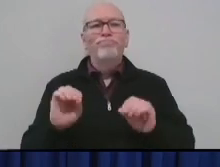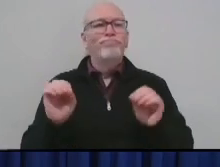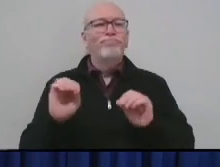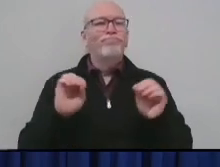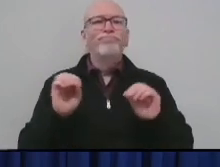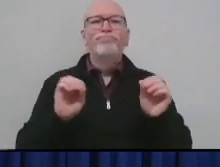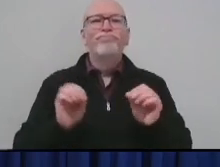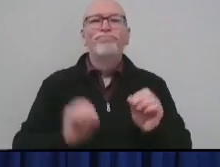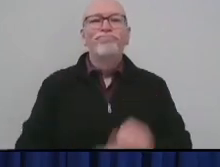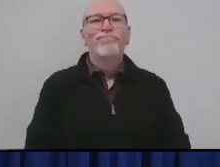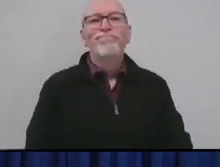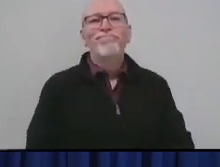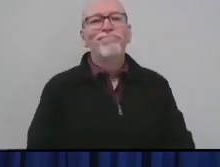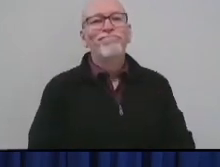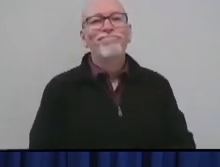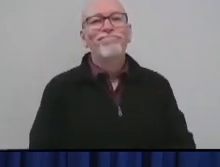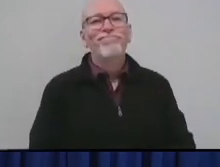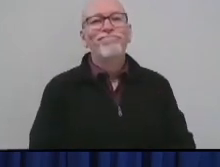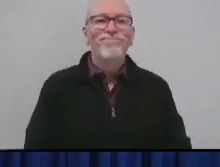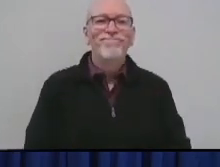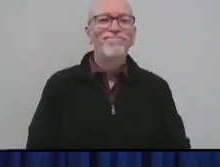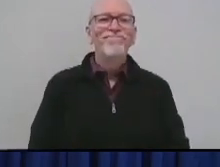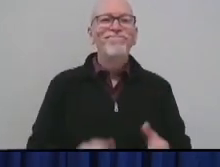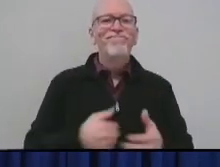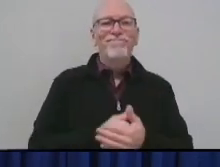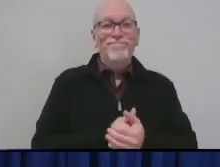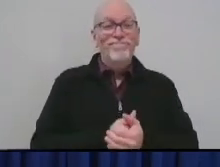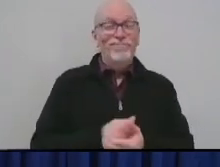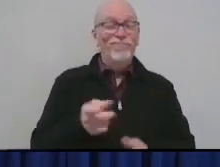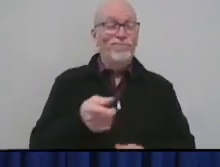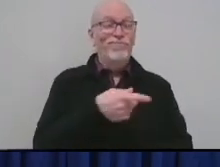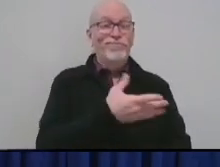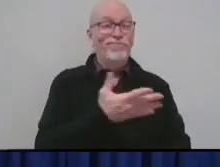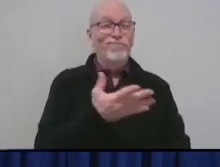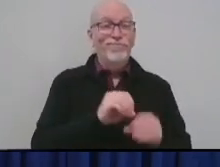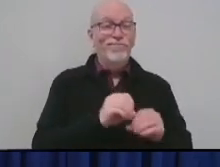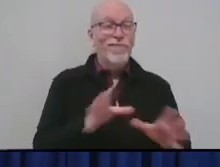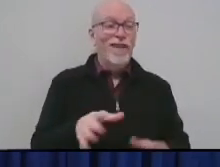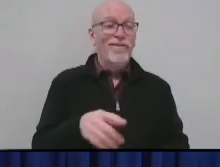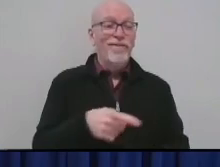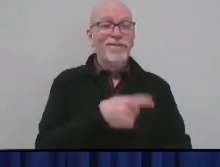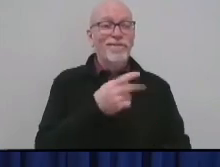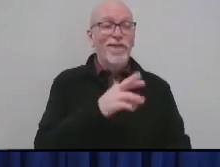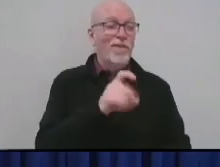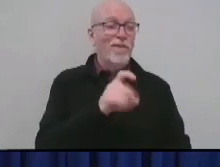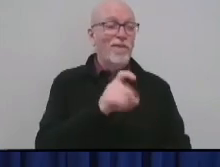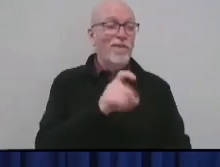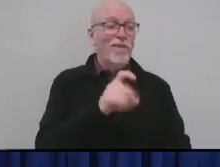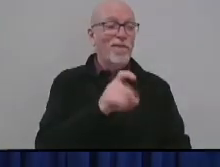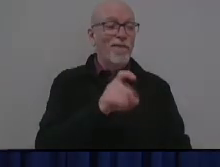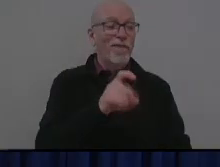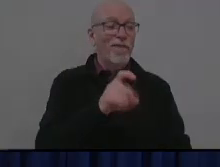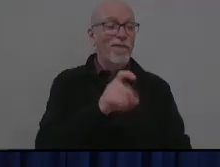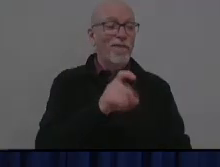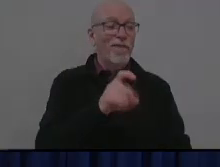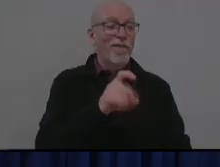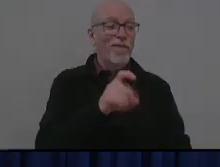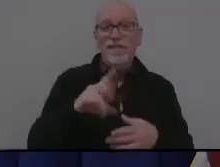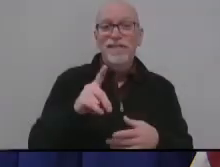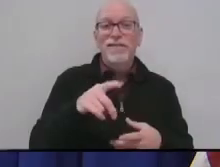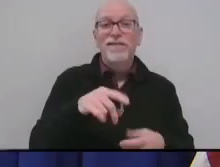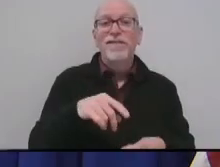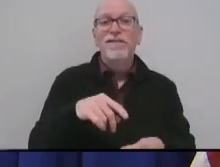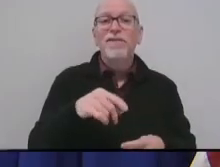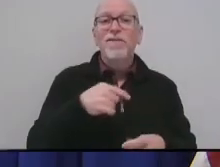Yeah, no, but I mean, obviously she's right, and we're doing this all over the state of Indiana, and this is where,